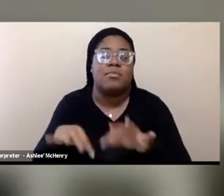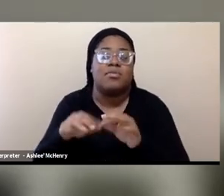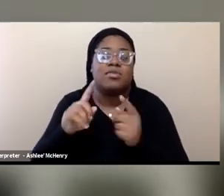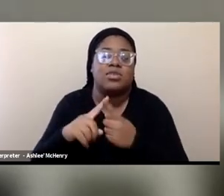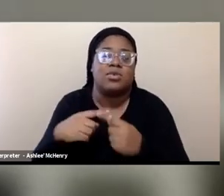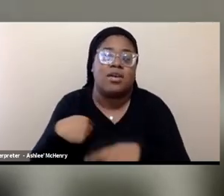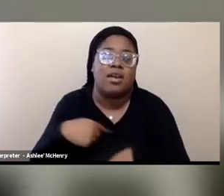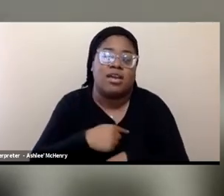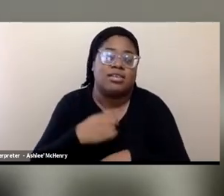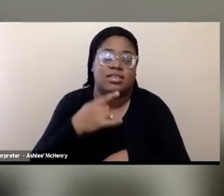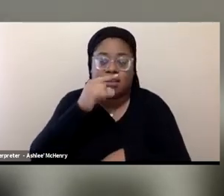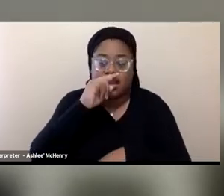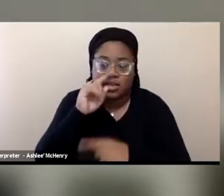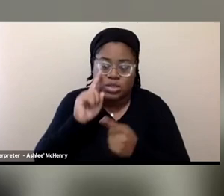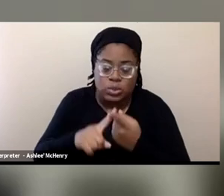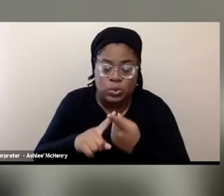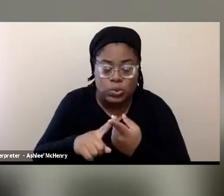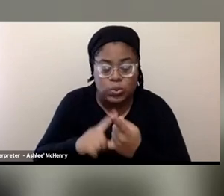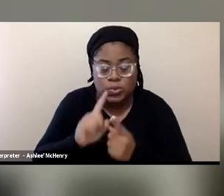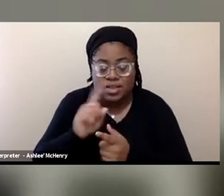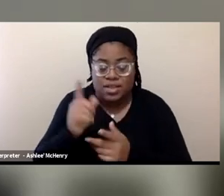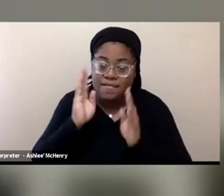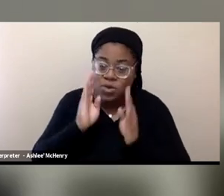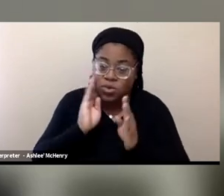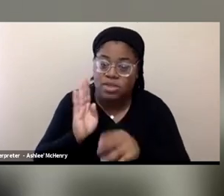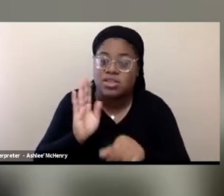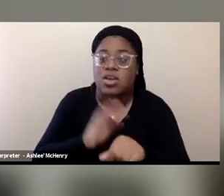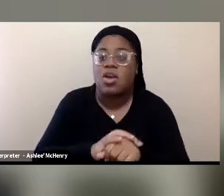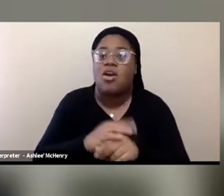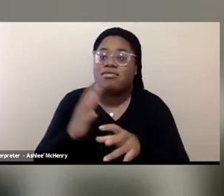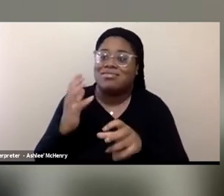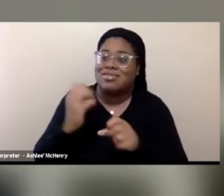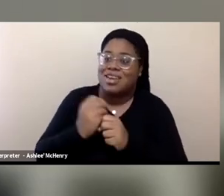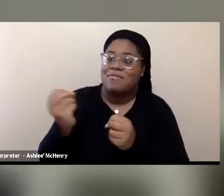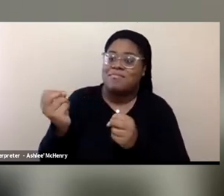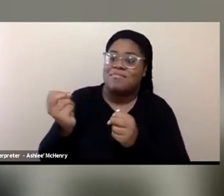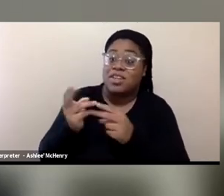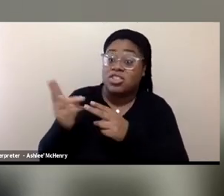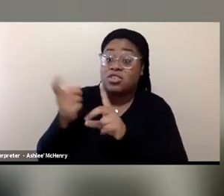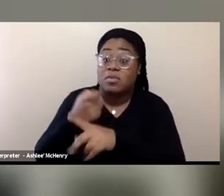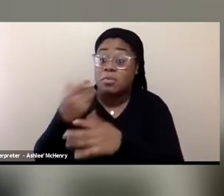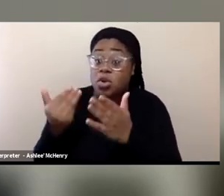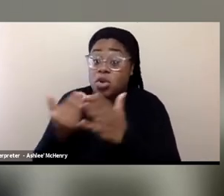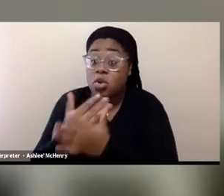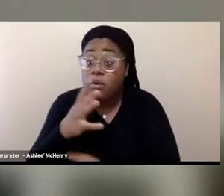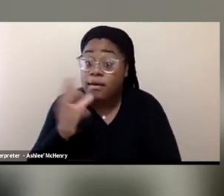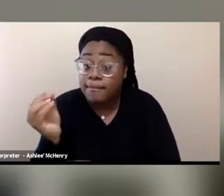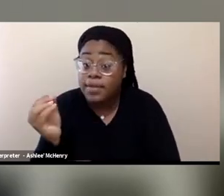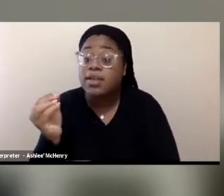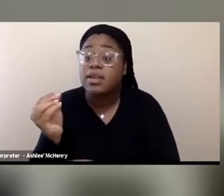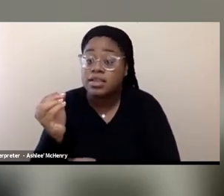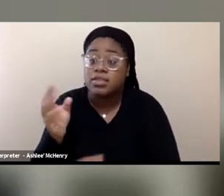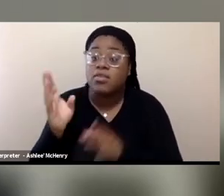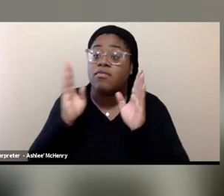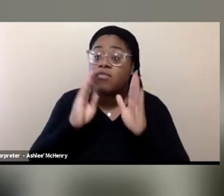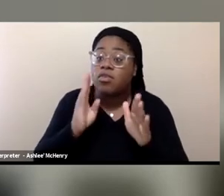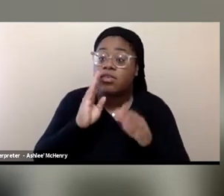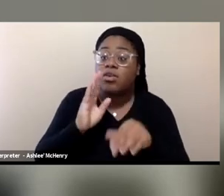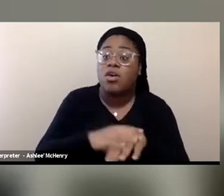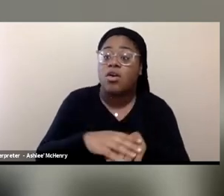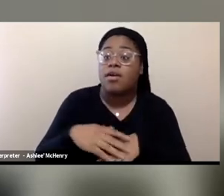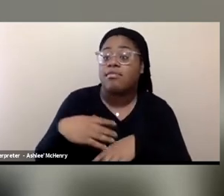Kids to really focus on taking pitches from new companies. We're focused on